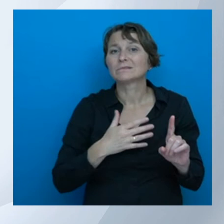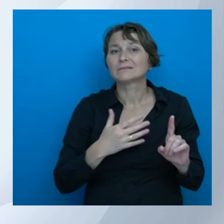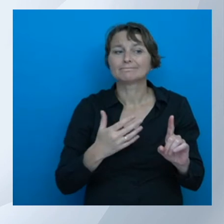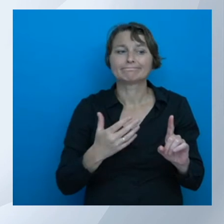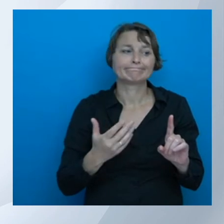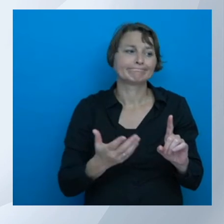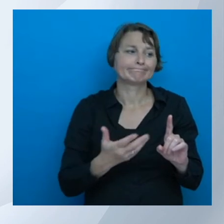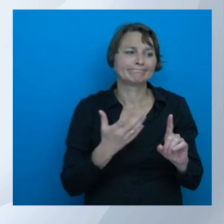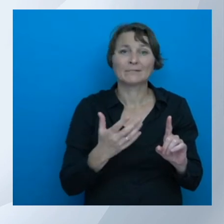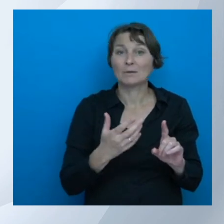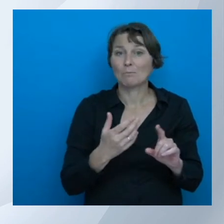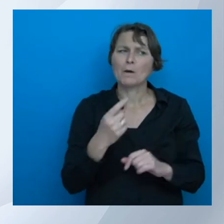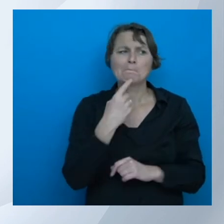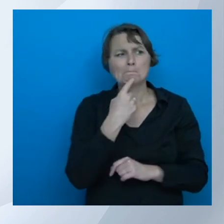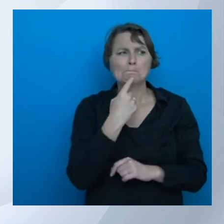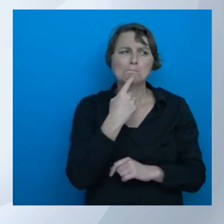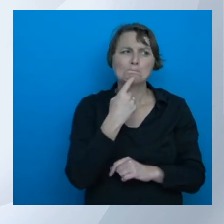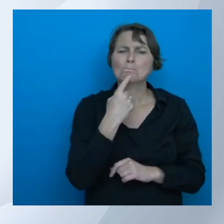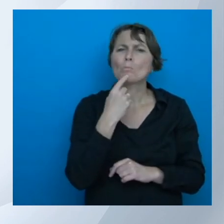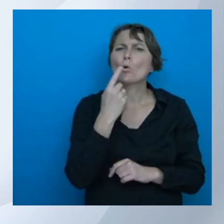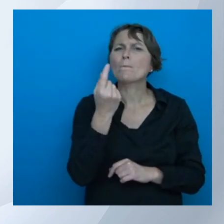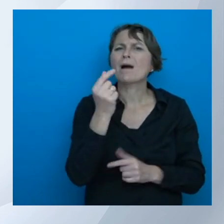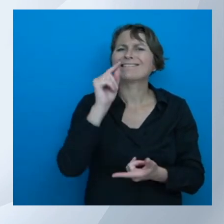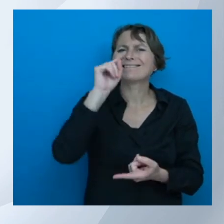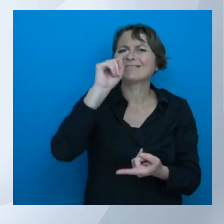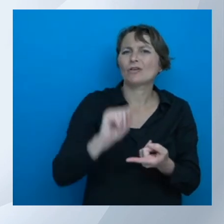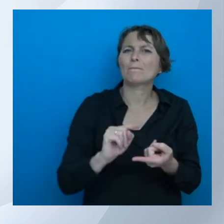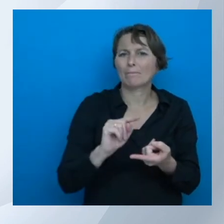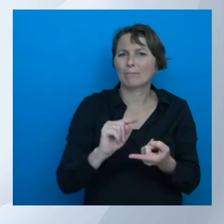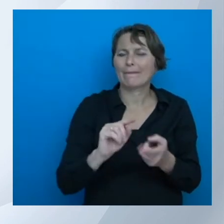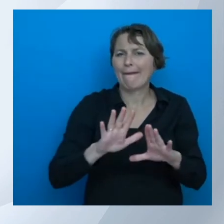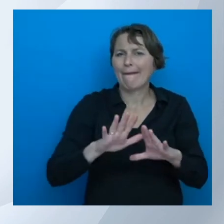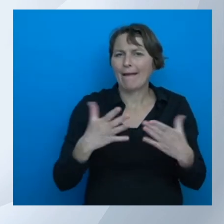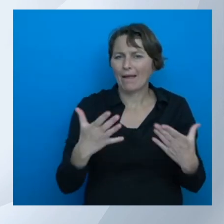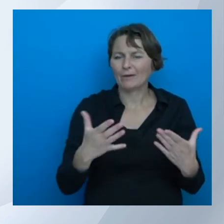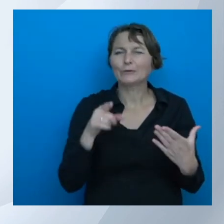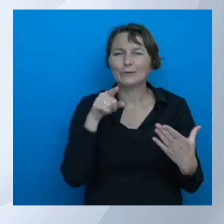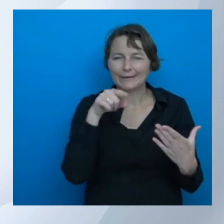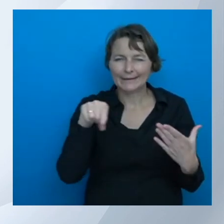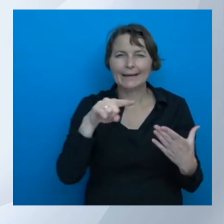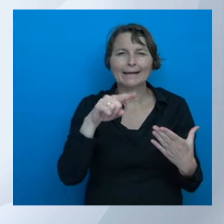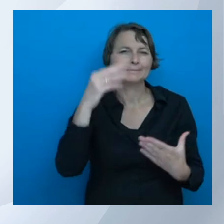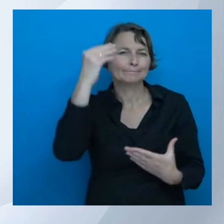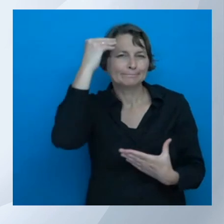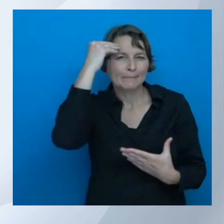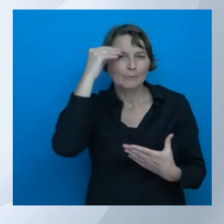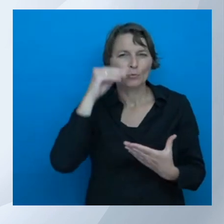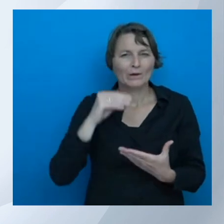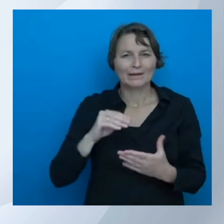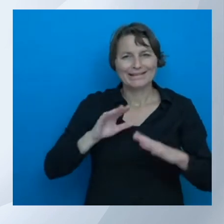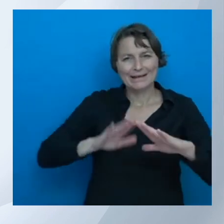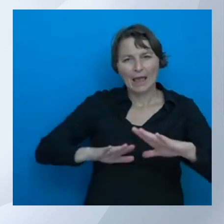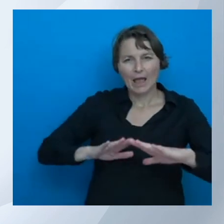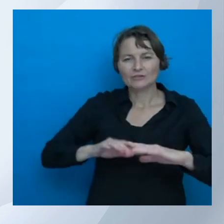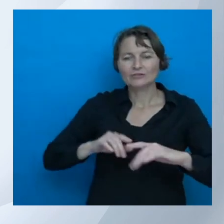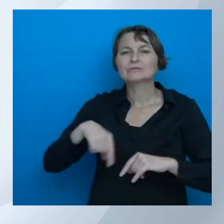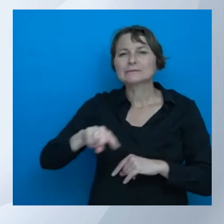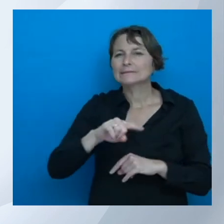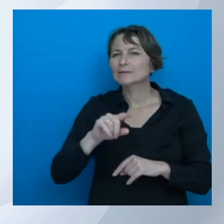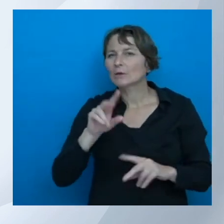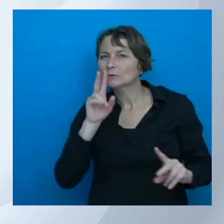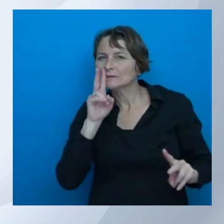cheaper way of caching stuff, you could use that onboard memory through either the memory cache or the runtime cache in C#, for